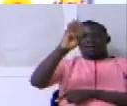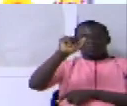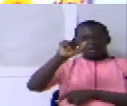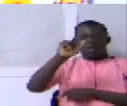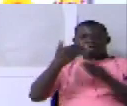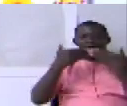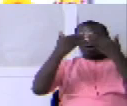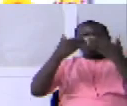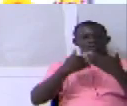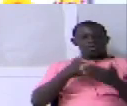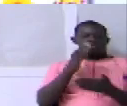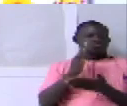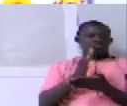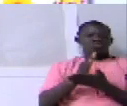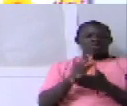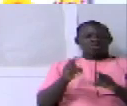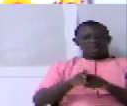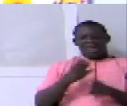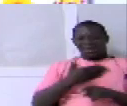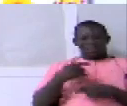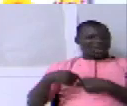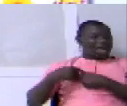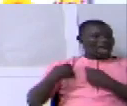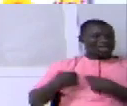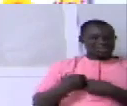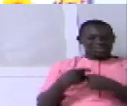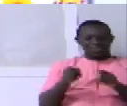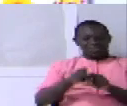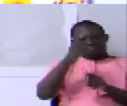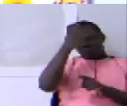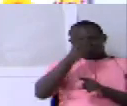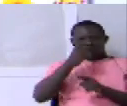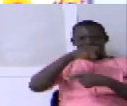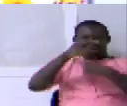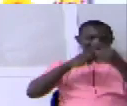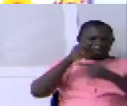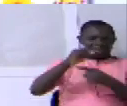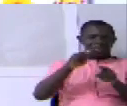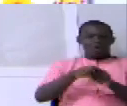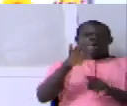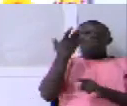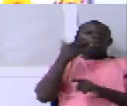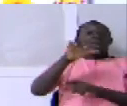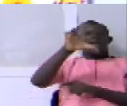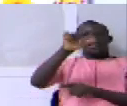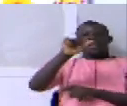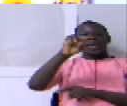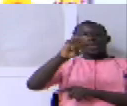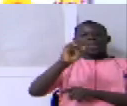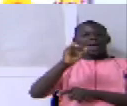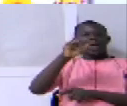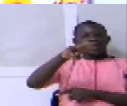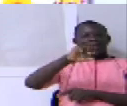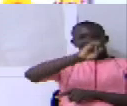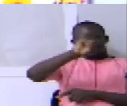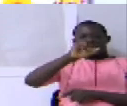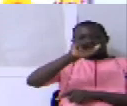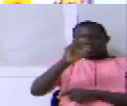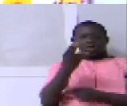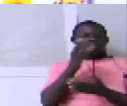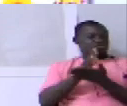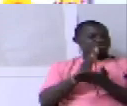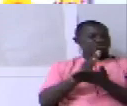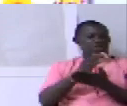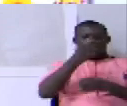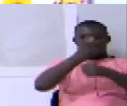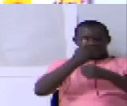heart. Obenju sokono. But when Laminja came, Bari Brin Laminja nata. he did not pose any threat to me. Ataman silandi de. He